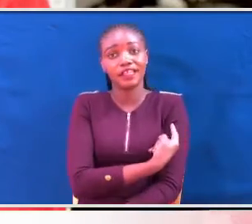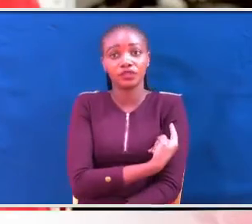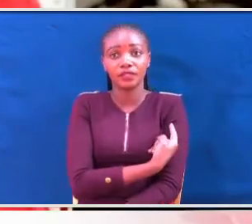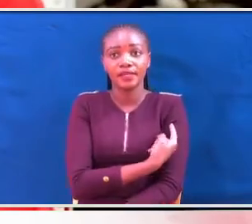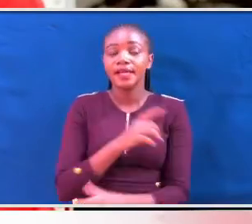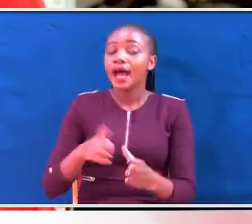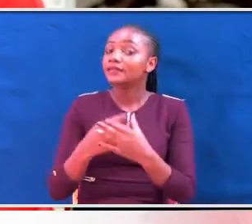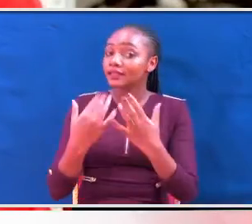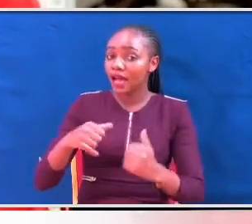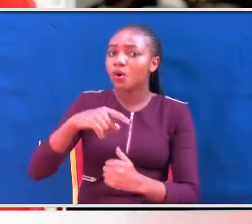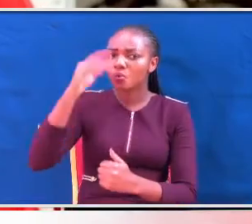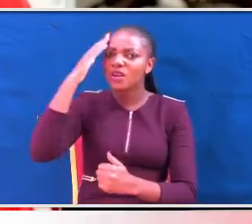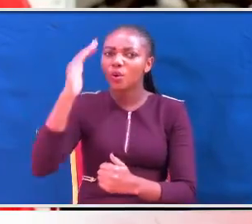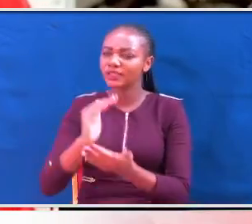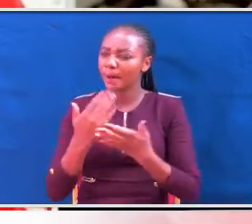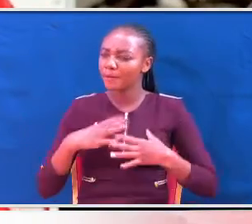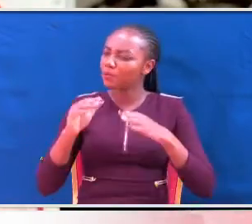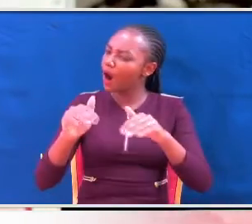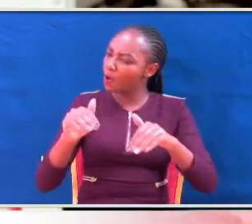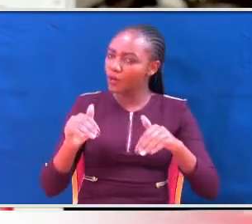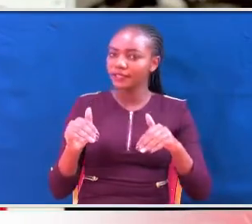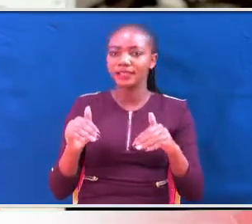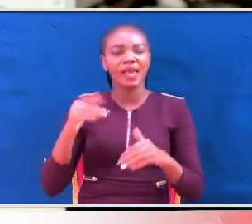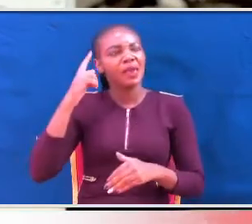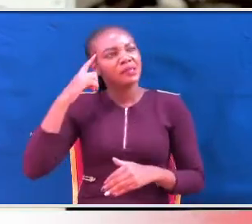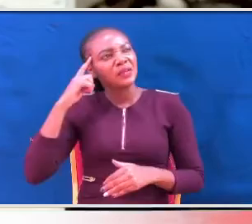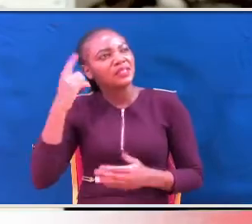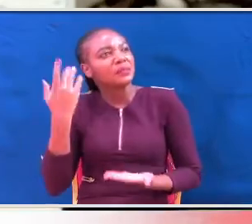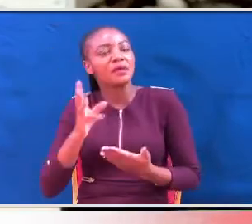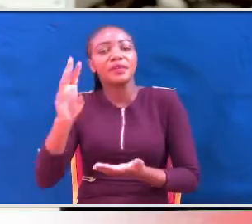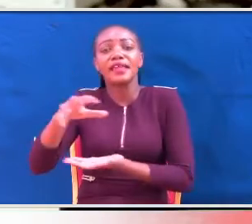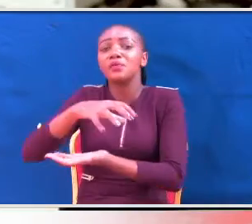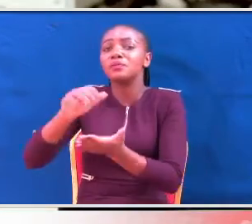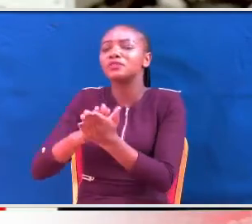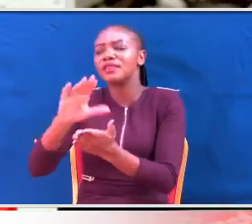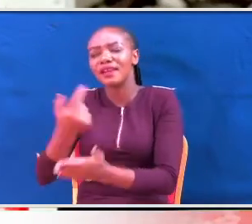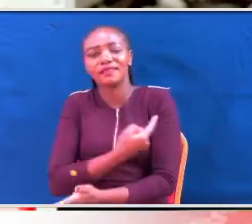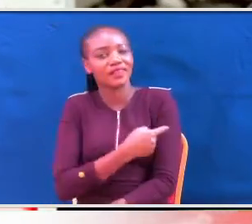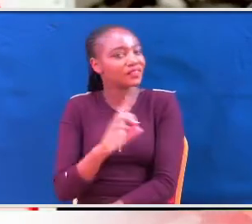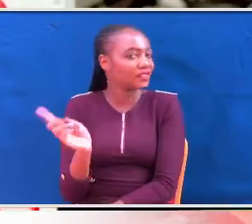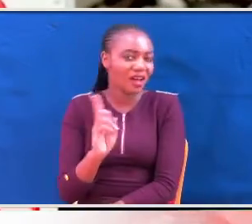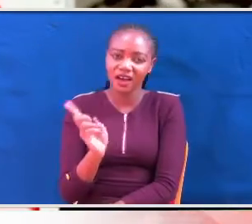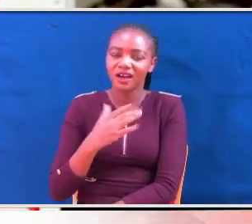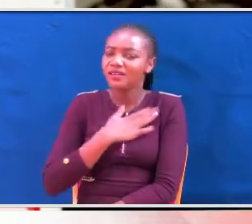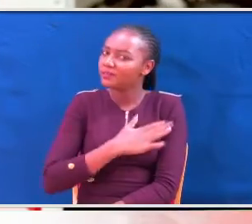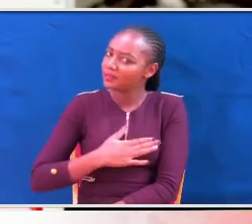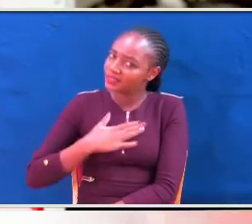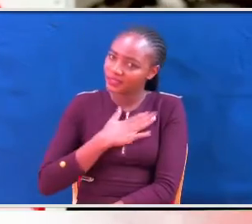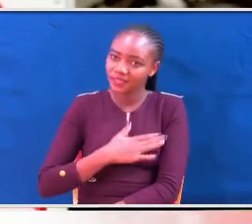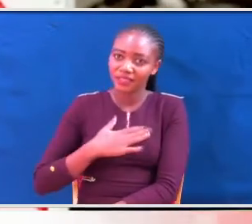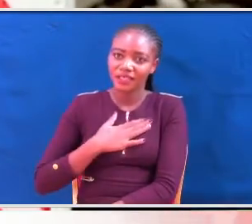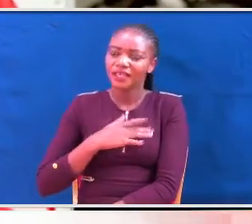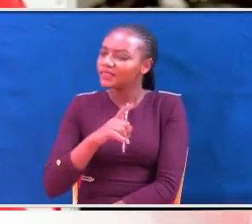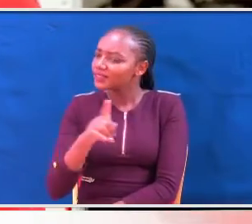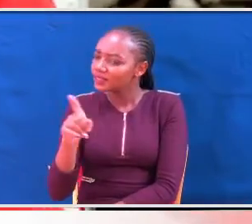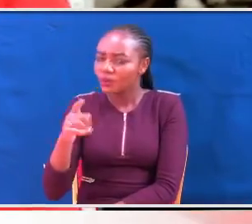have picked is that some people have been waiting, imagining they will mix with another vaccine. We are telling them, that is not